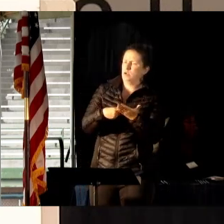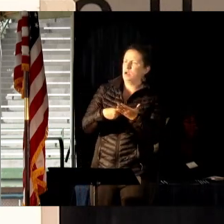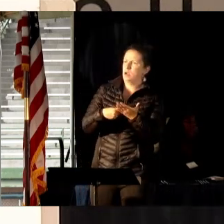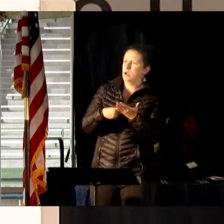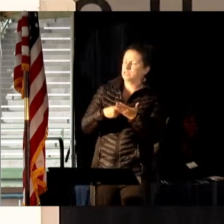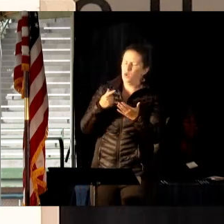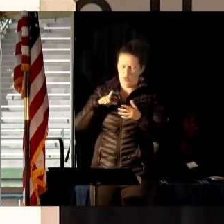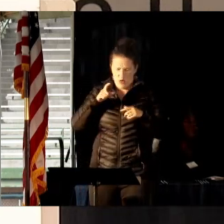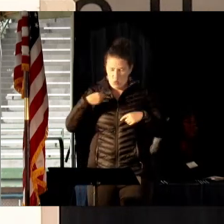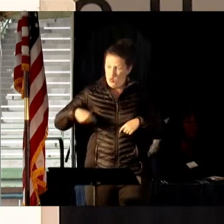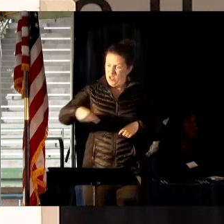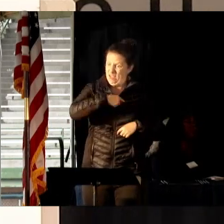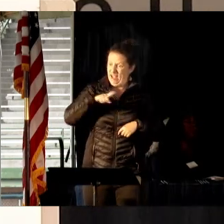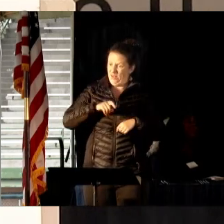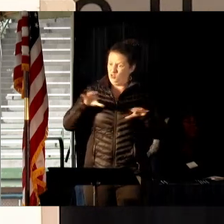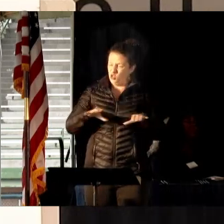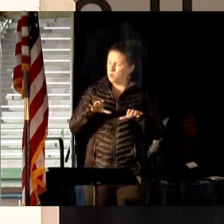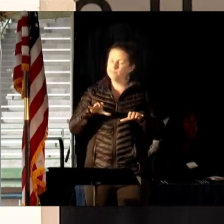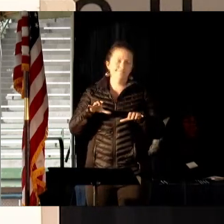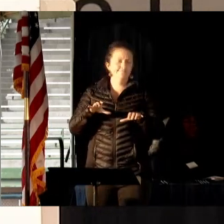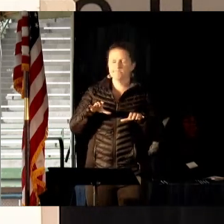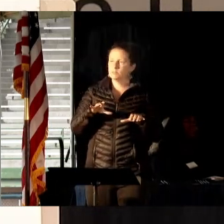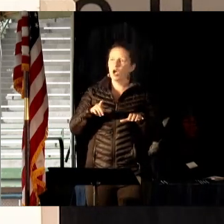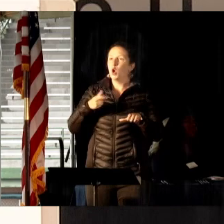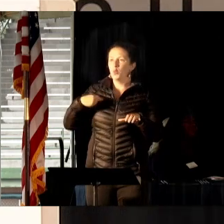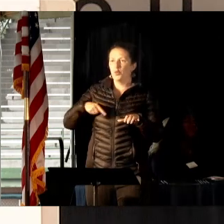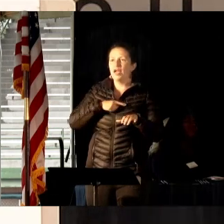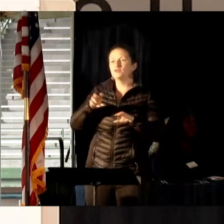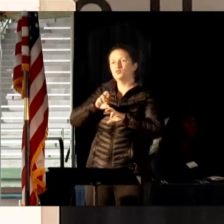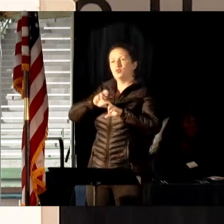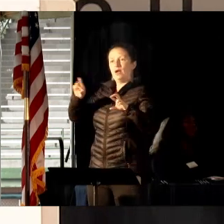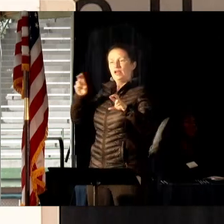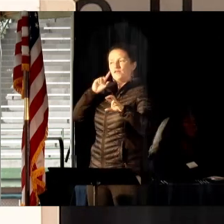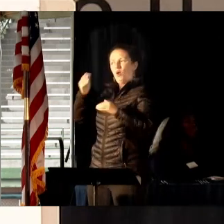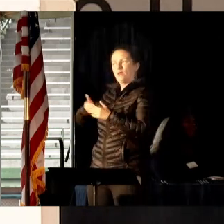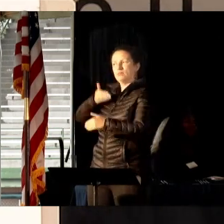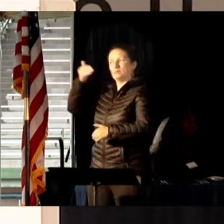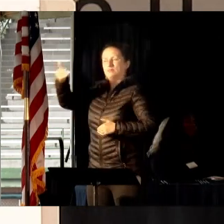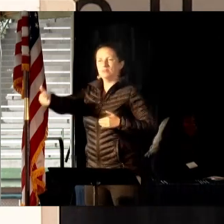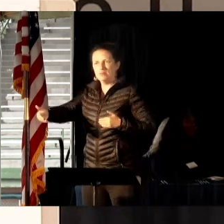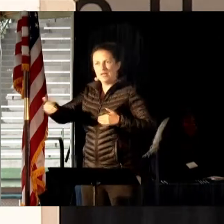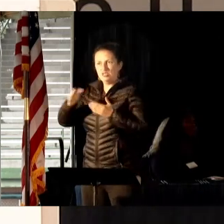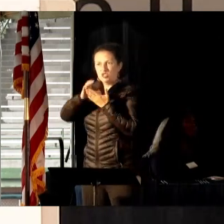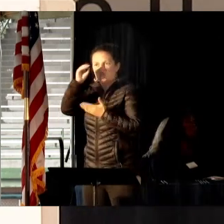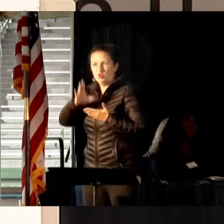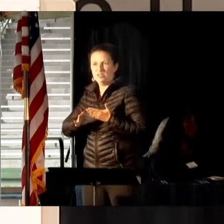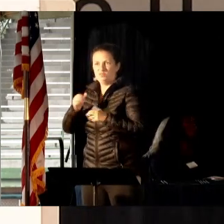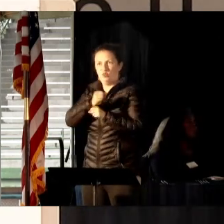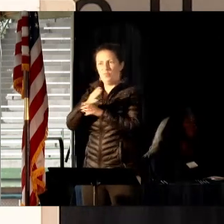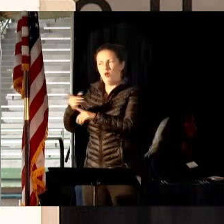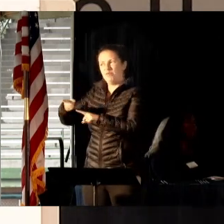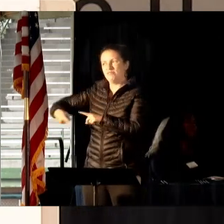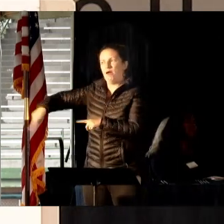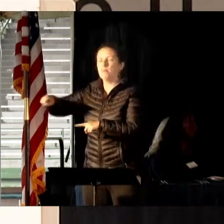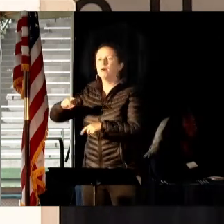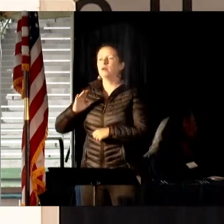students, for next time. And this ideal persistence of hope is what I believe our legacy is.